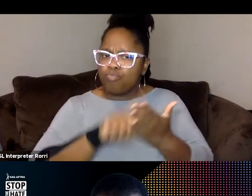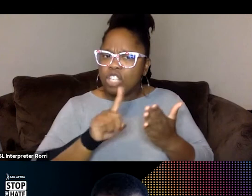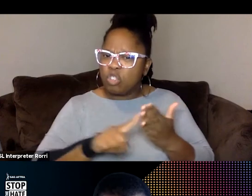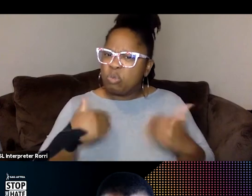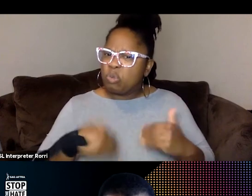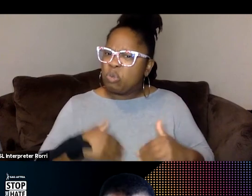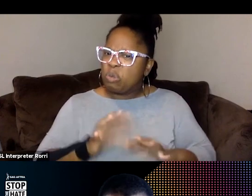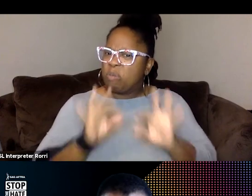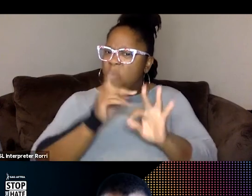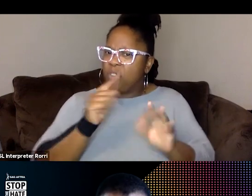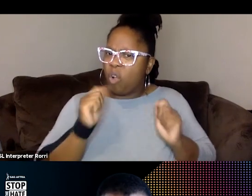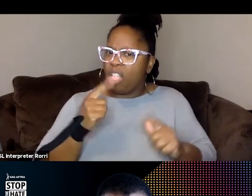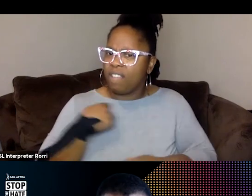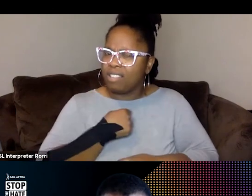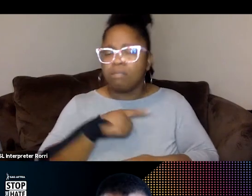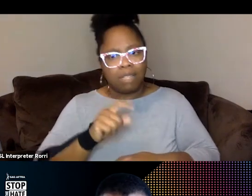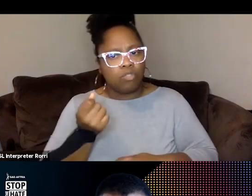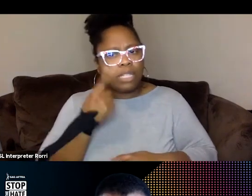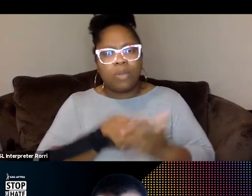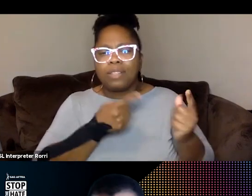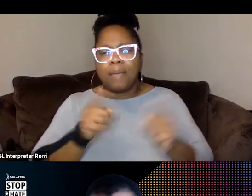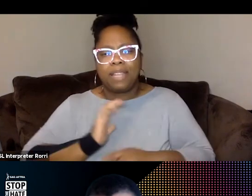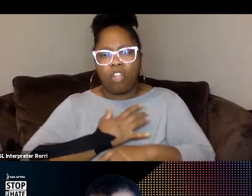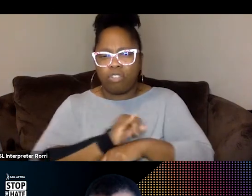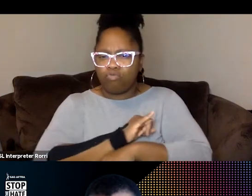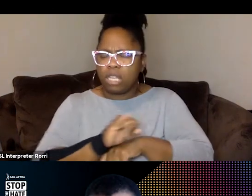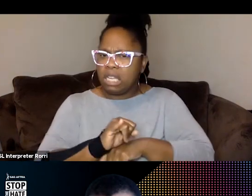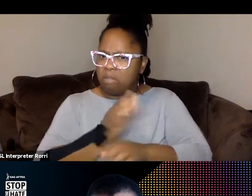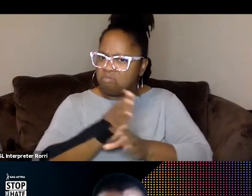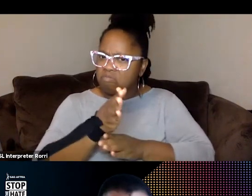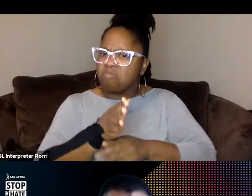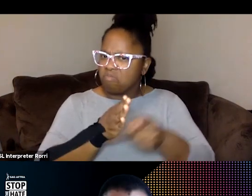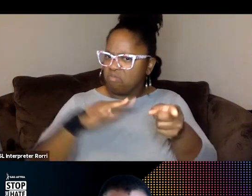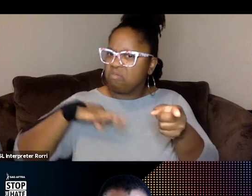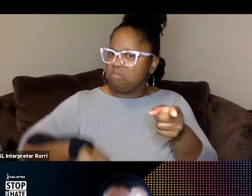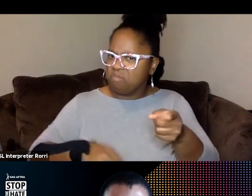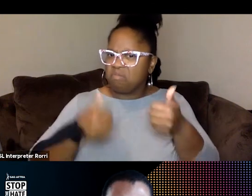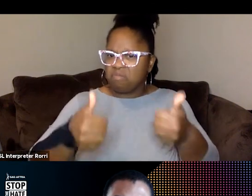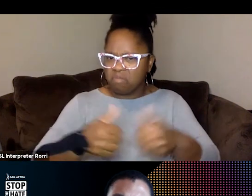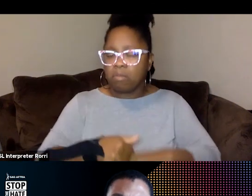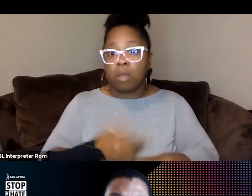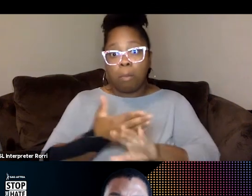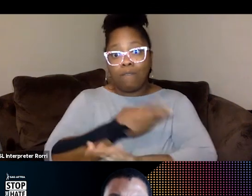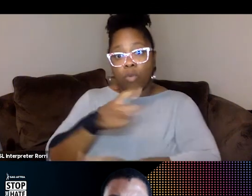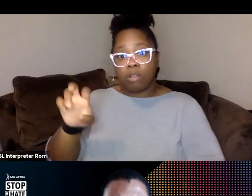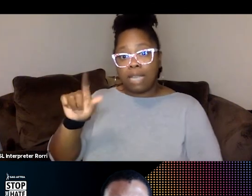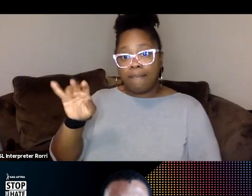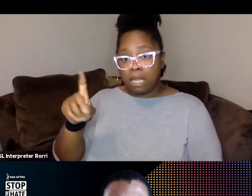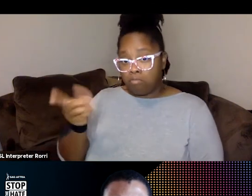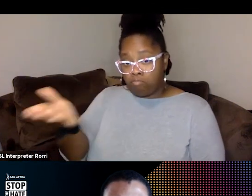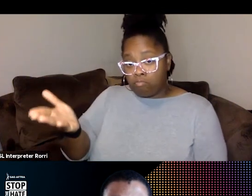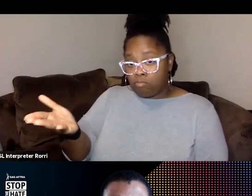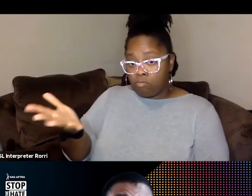for all of us. We need to understand what's taking place in our industry. So that's very, very helpful. Before we go, David, I don't know if you want to say